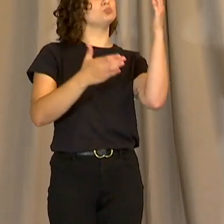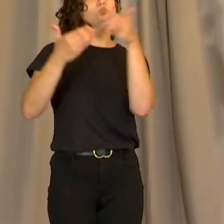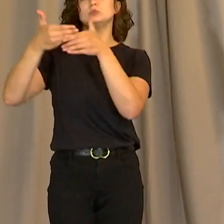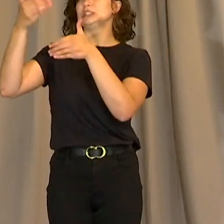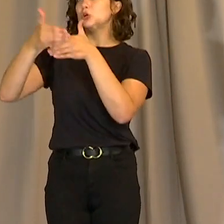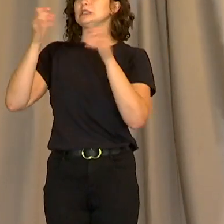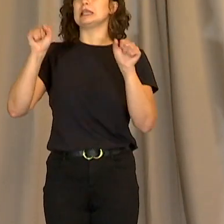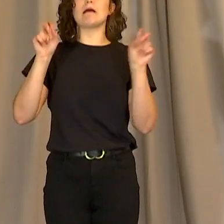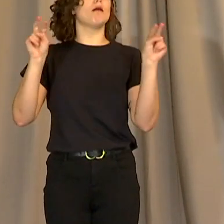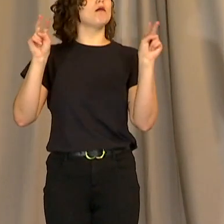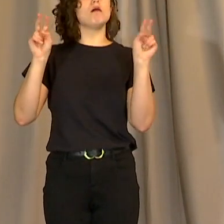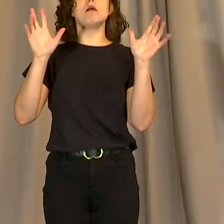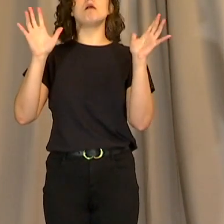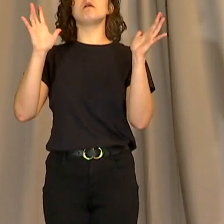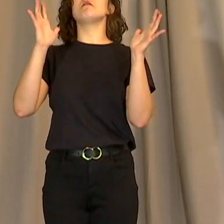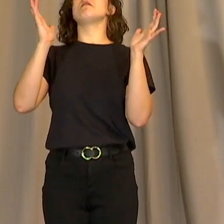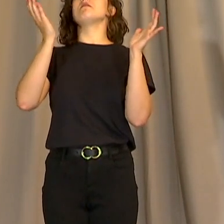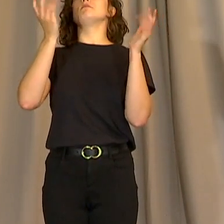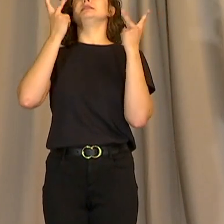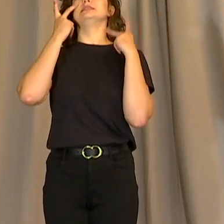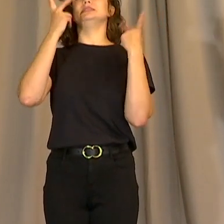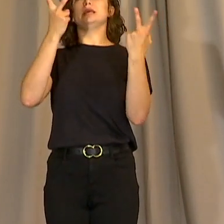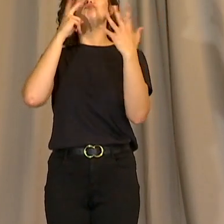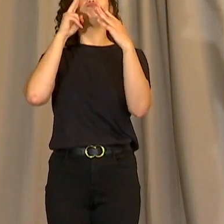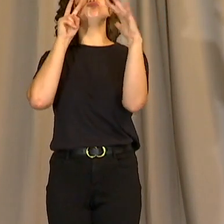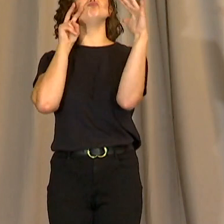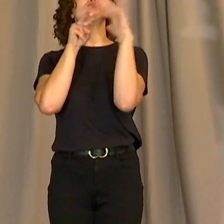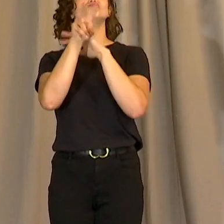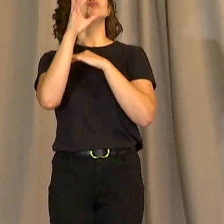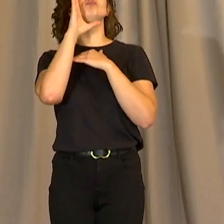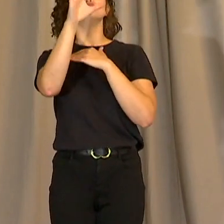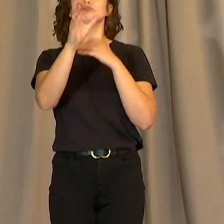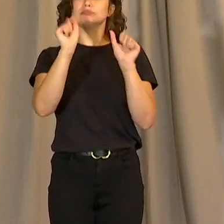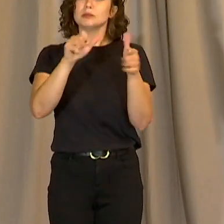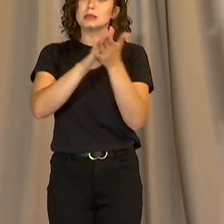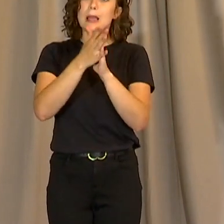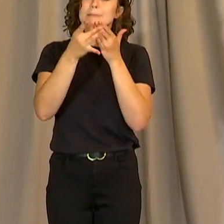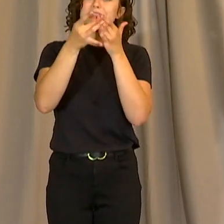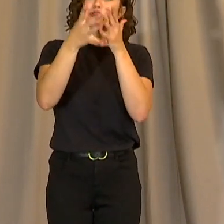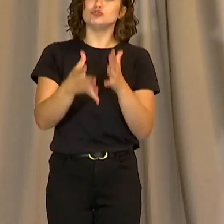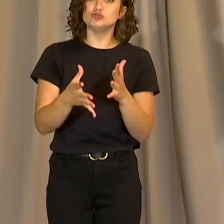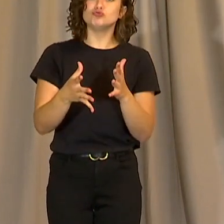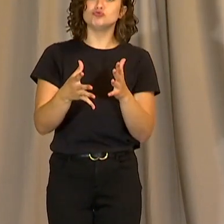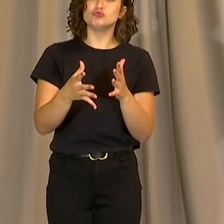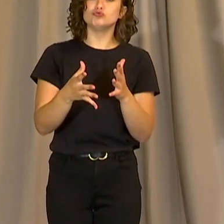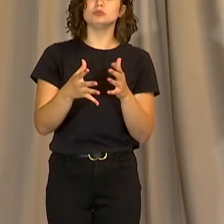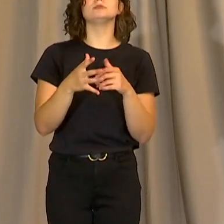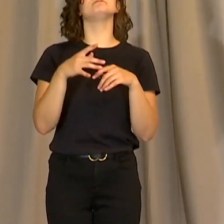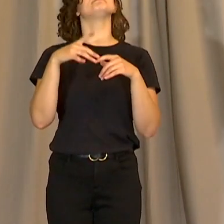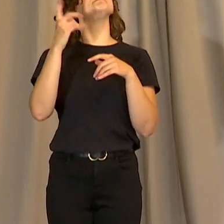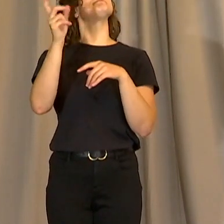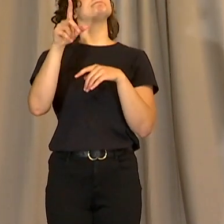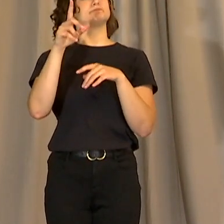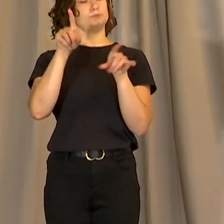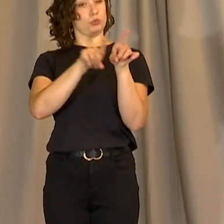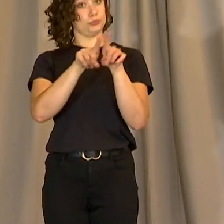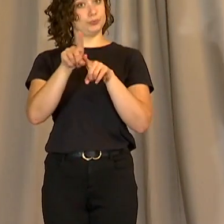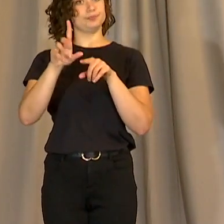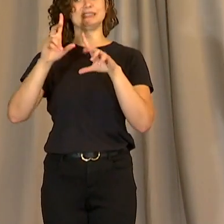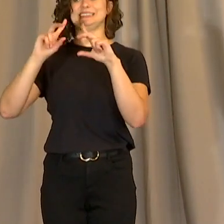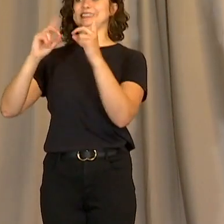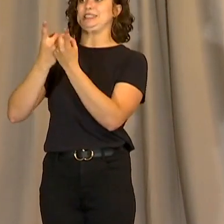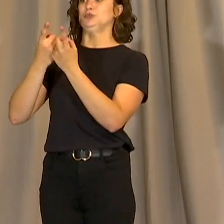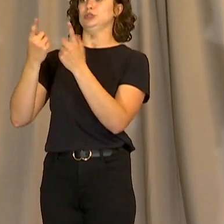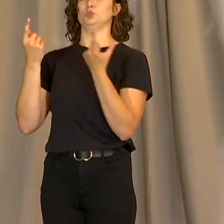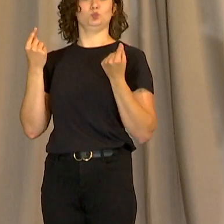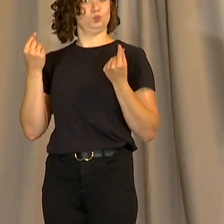can be leaders in the district. We also have in our district, we hire our